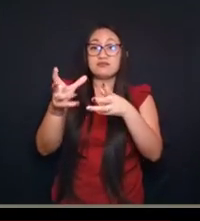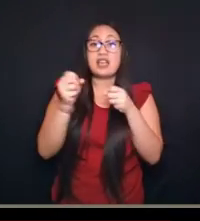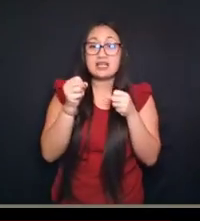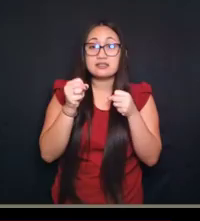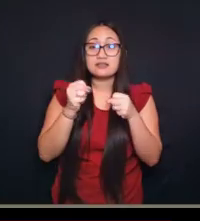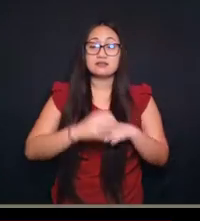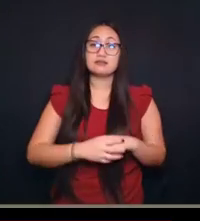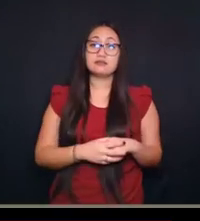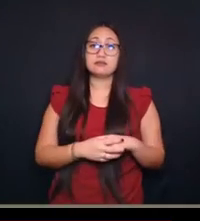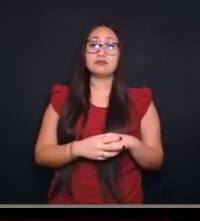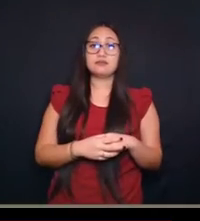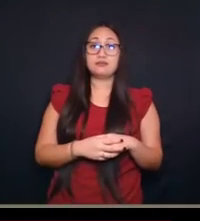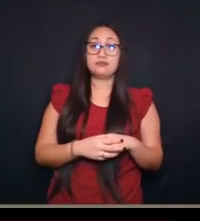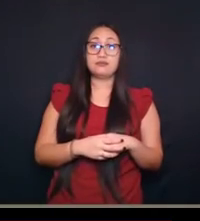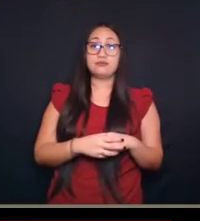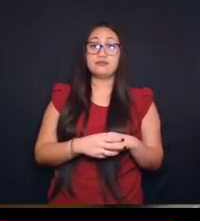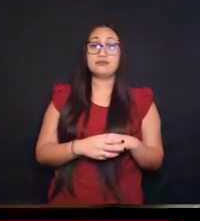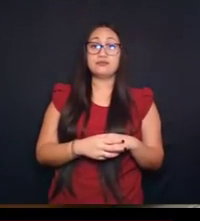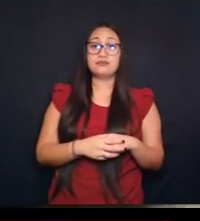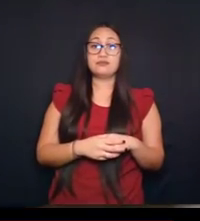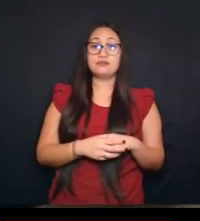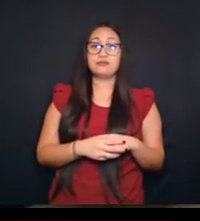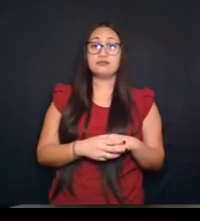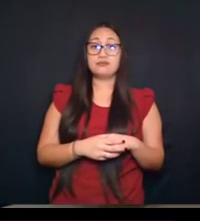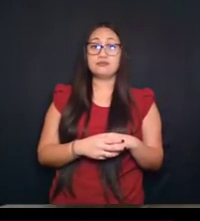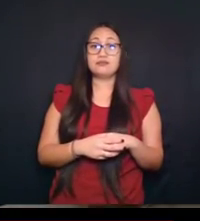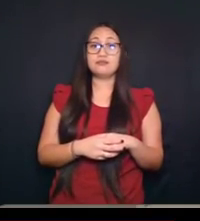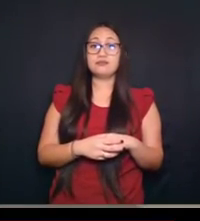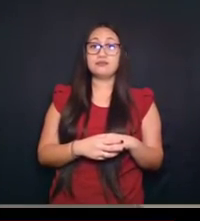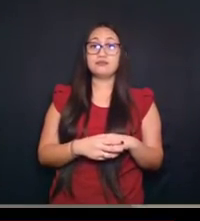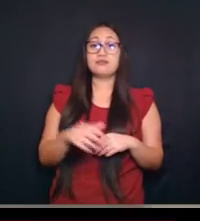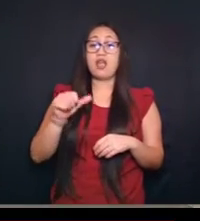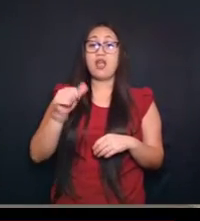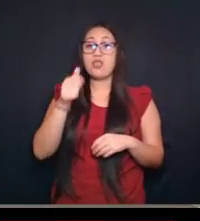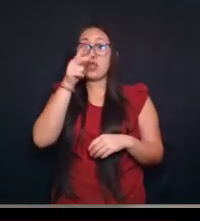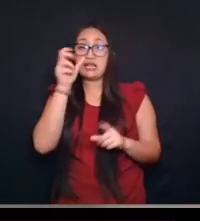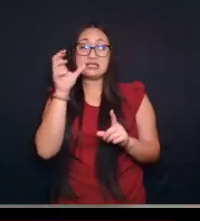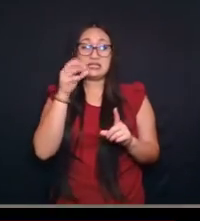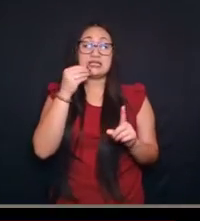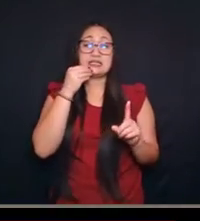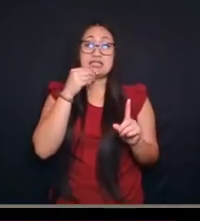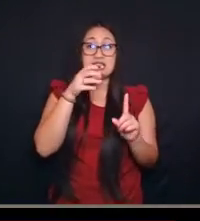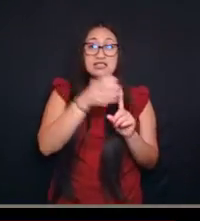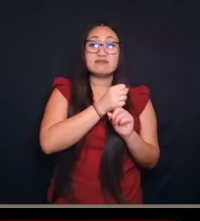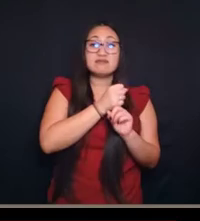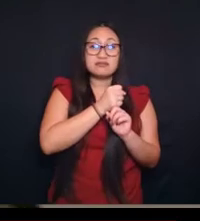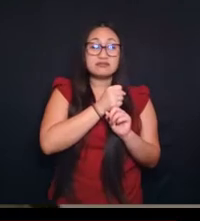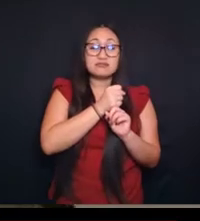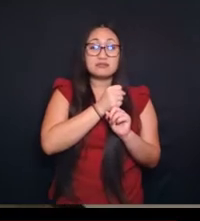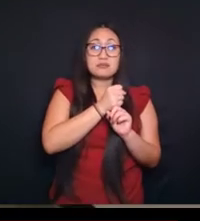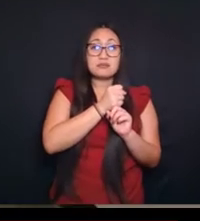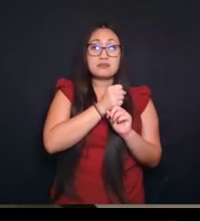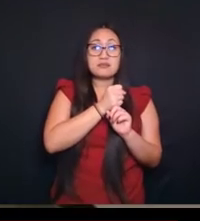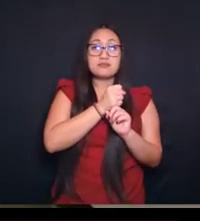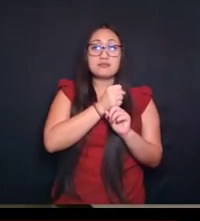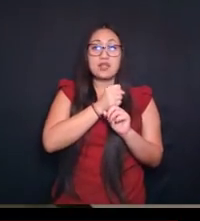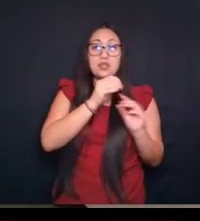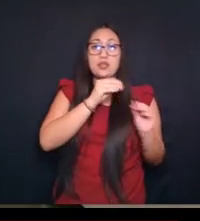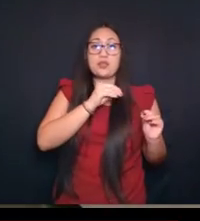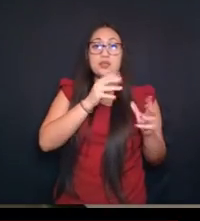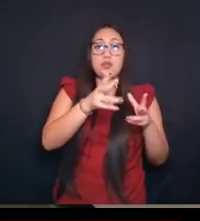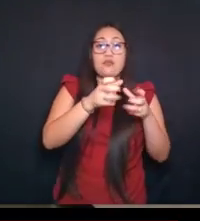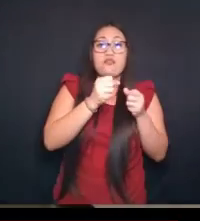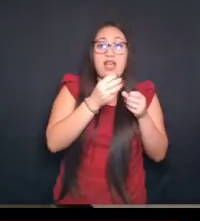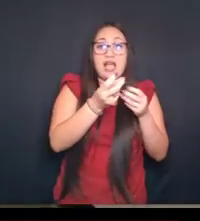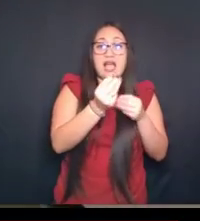traits help keep them from becoming prey or food for other insects. Okay, now it's time for us to work